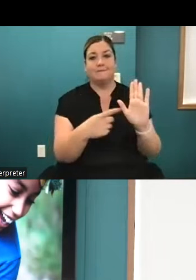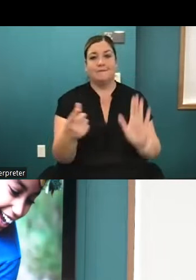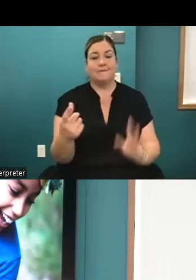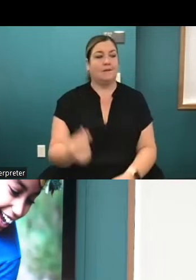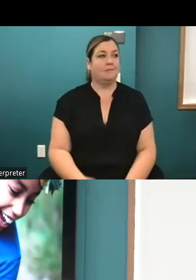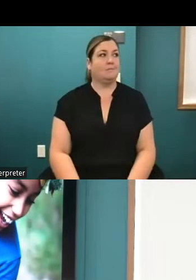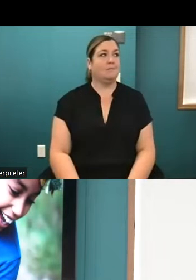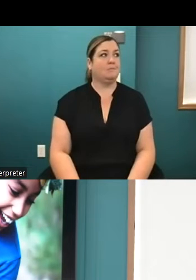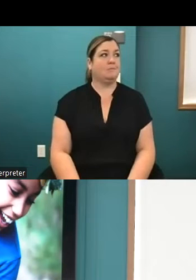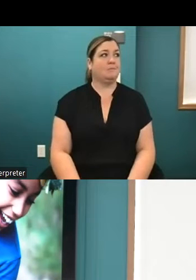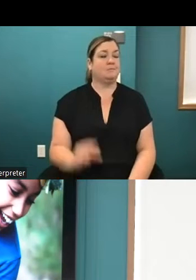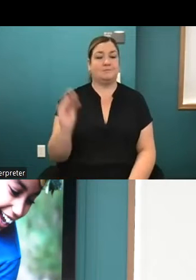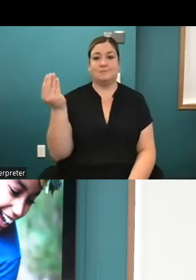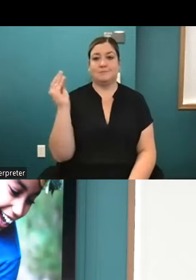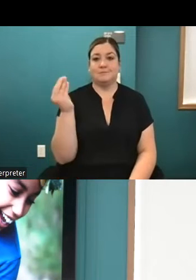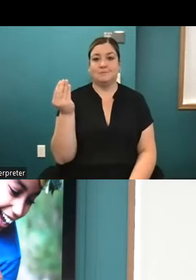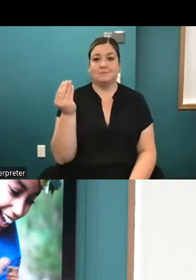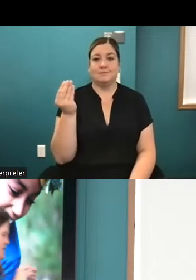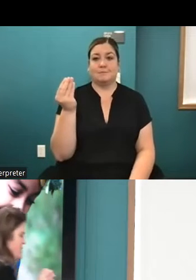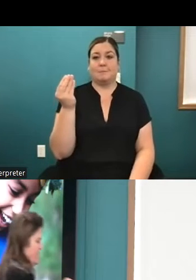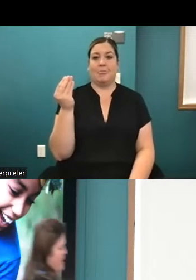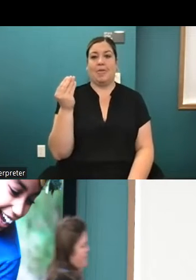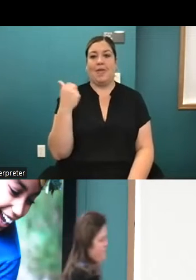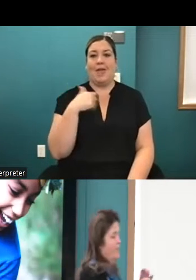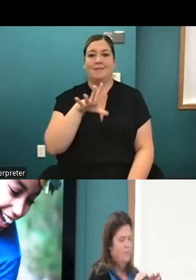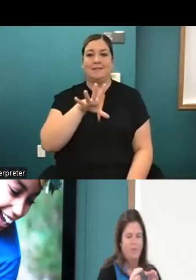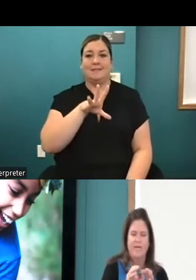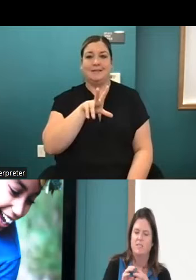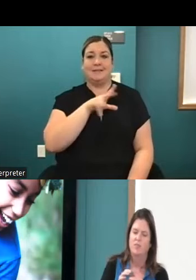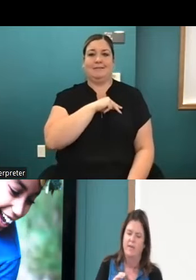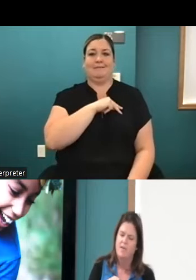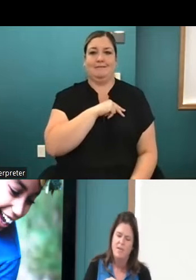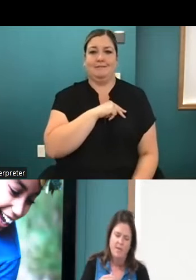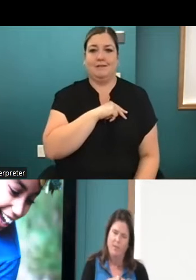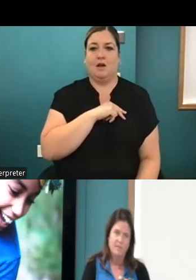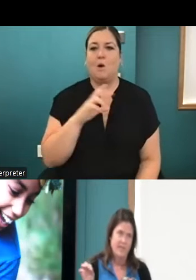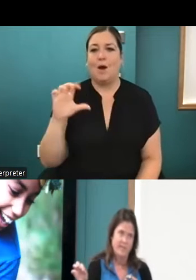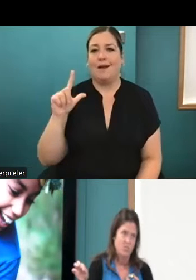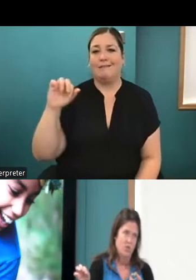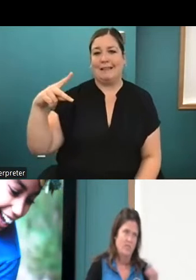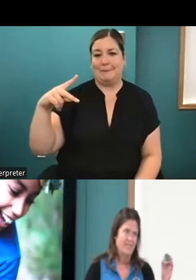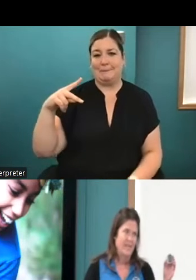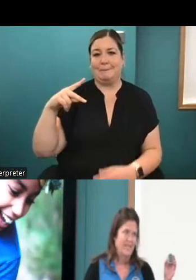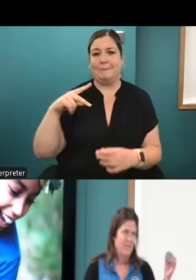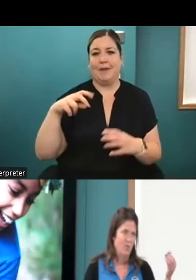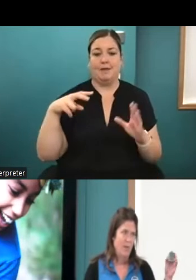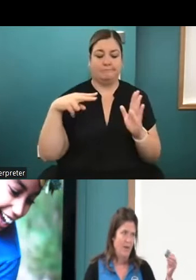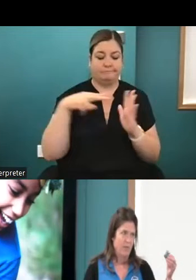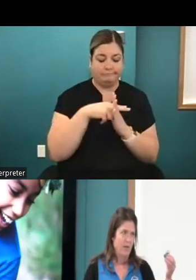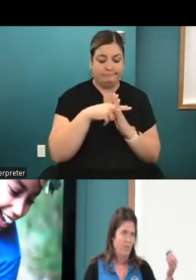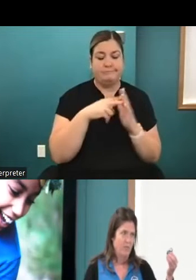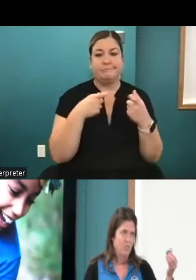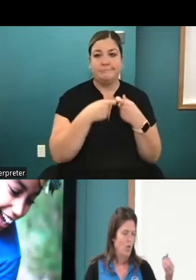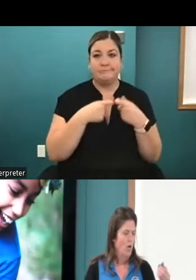It looks like this, and it comes with a clip on it, a clip you attach to it. It plugs in to charge. It has an 18-hour